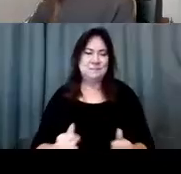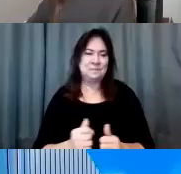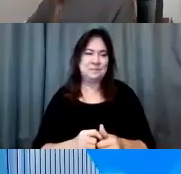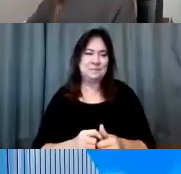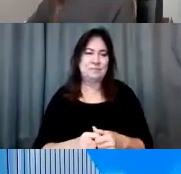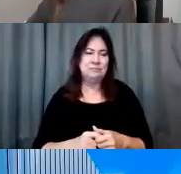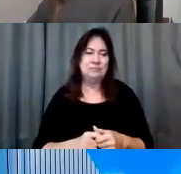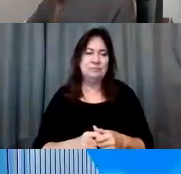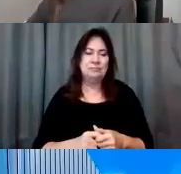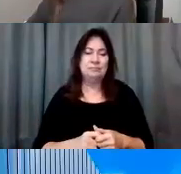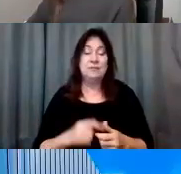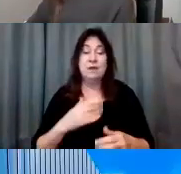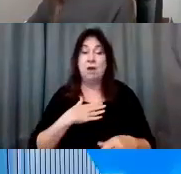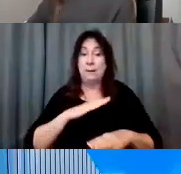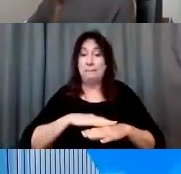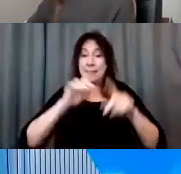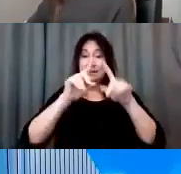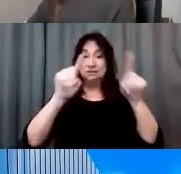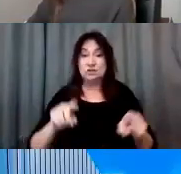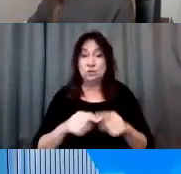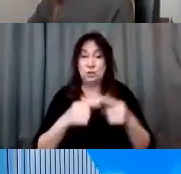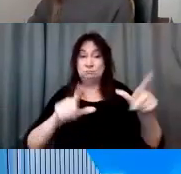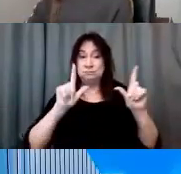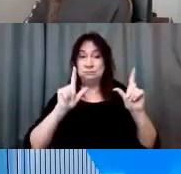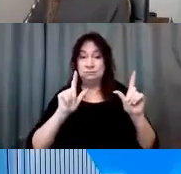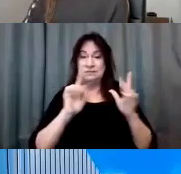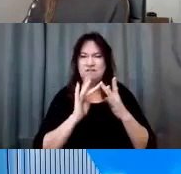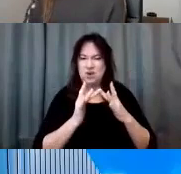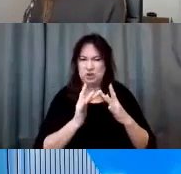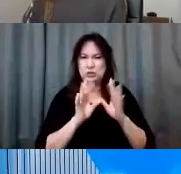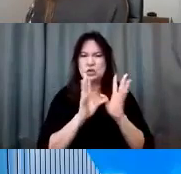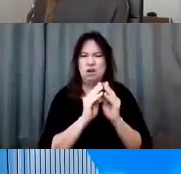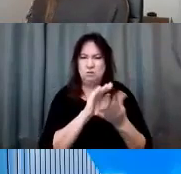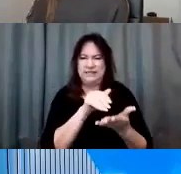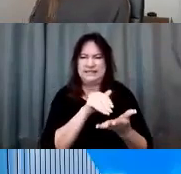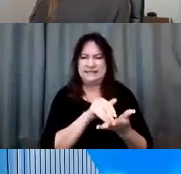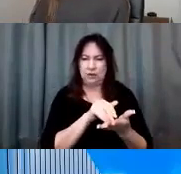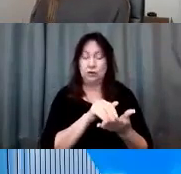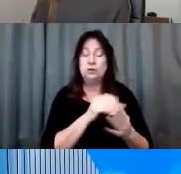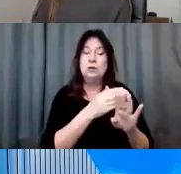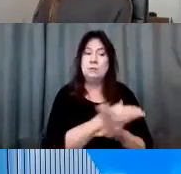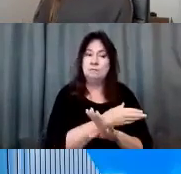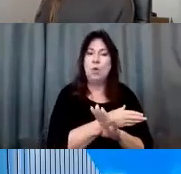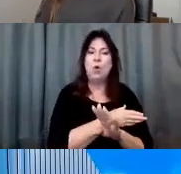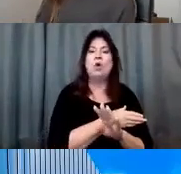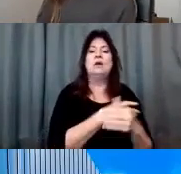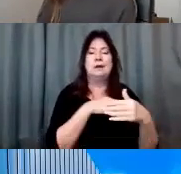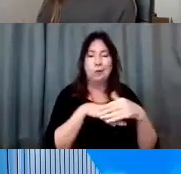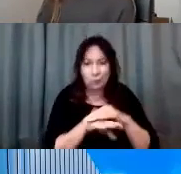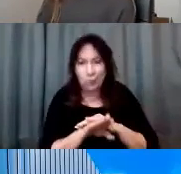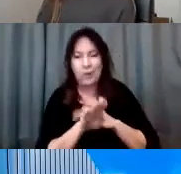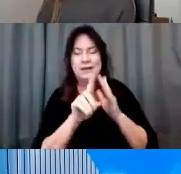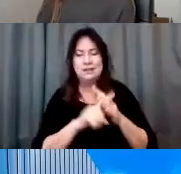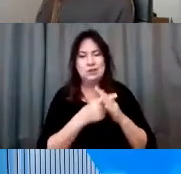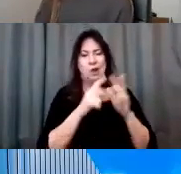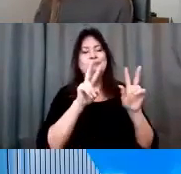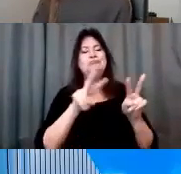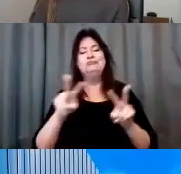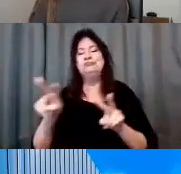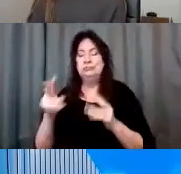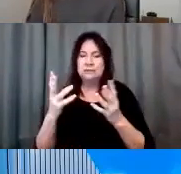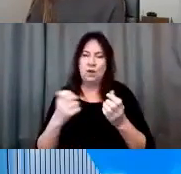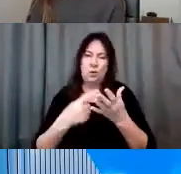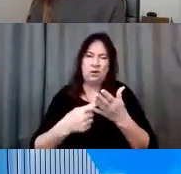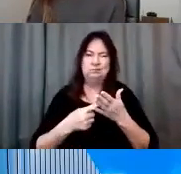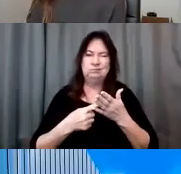So on my screen, I do have up the virtual conference center, but before we log in and start to tour it, I want to go over